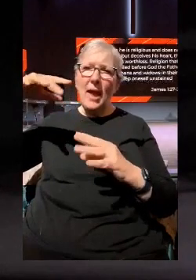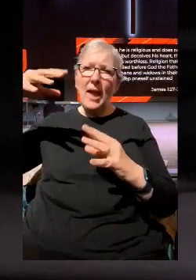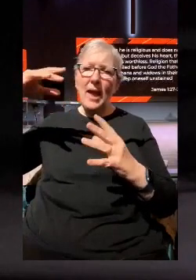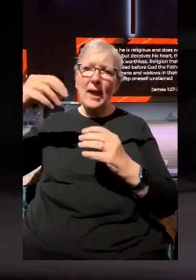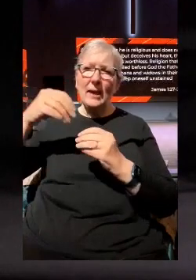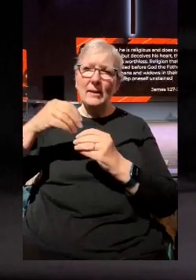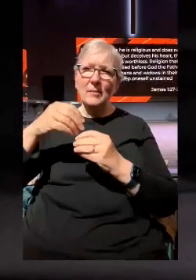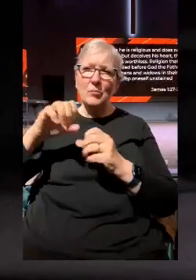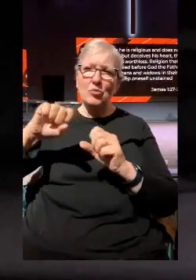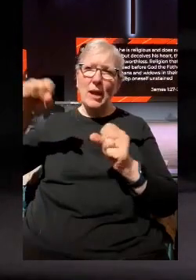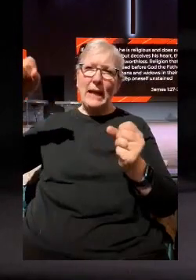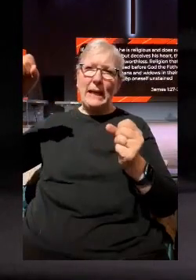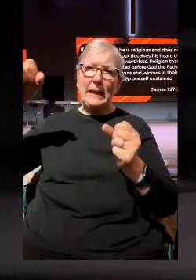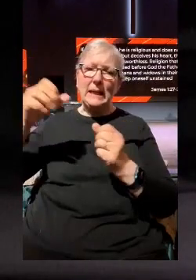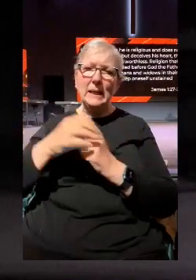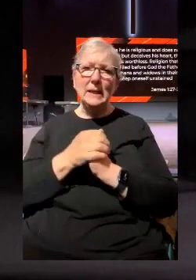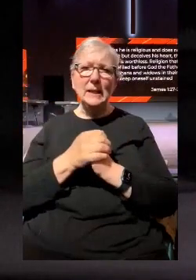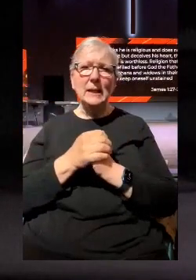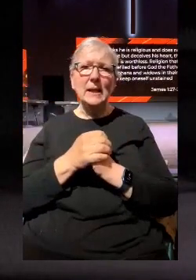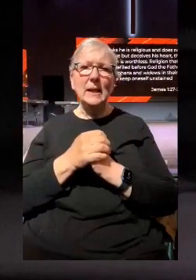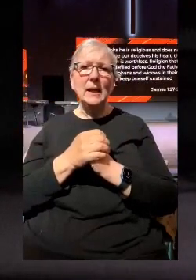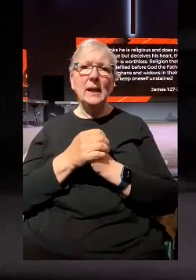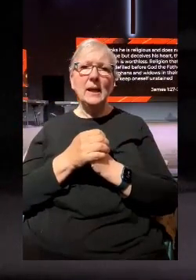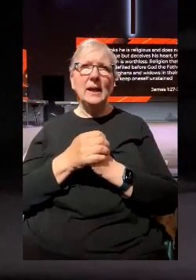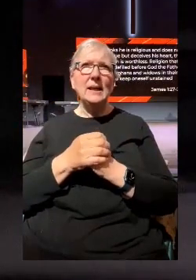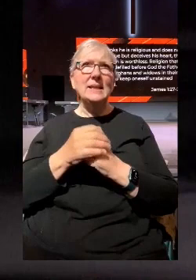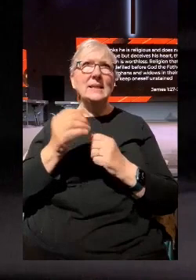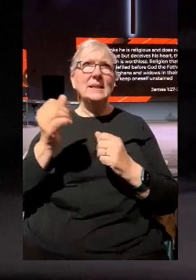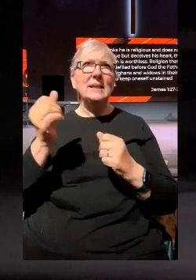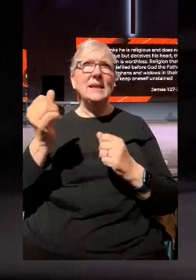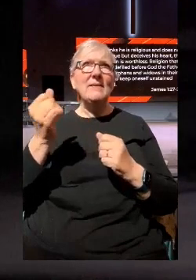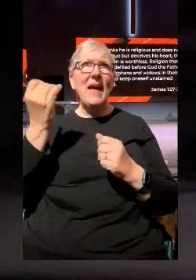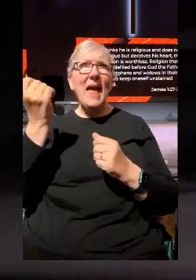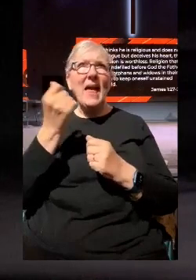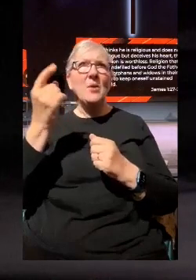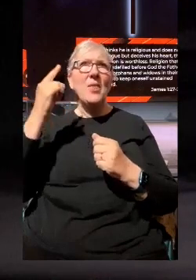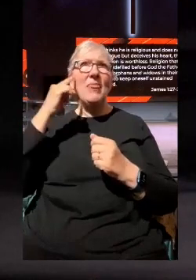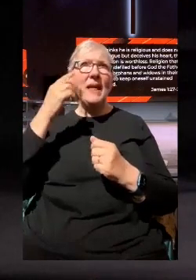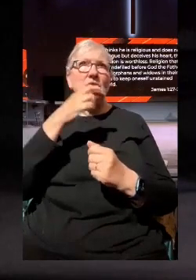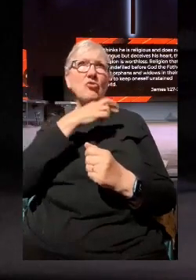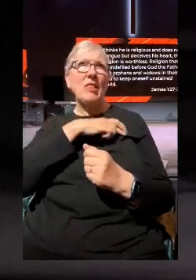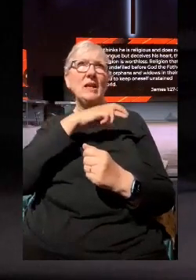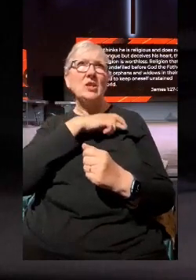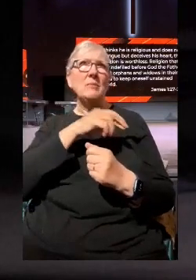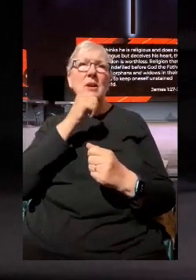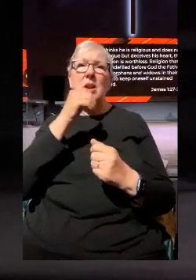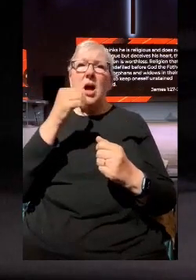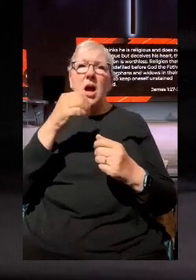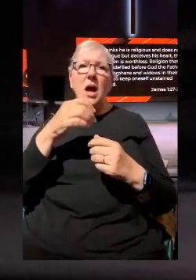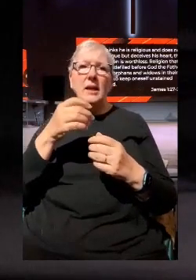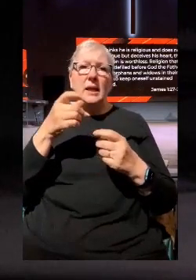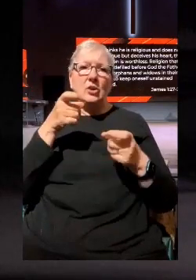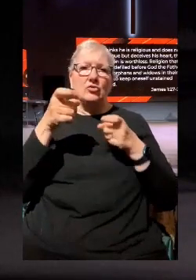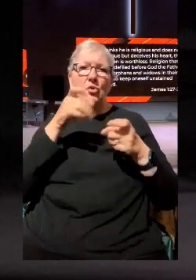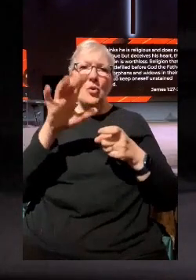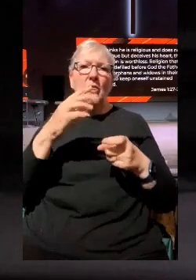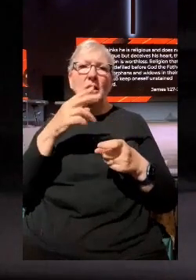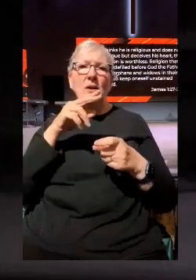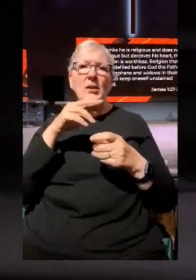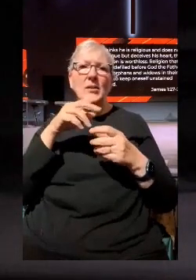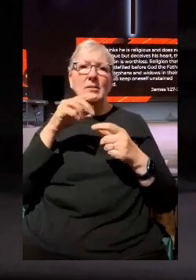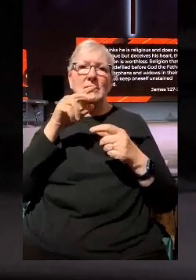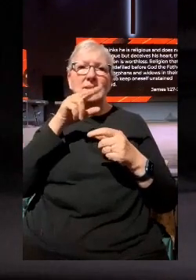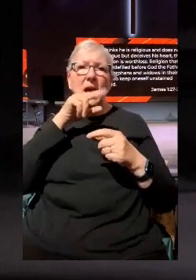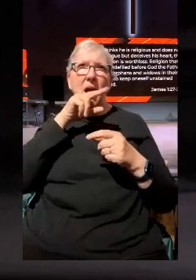If anyone thinks he is religious and does not bridle his tongue but deceives his heart, this person's religion is worthless. Religion